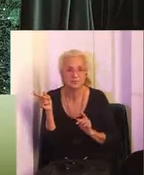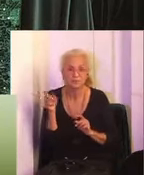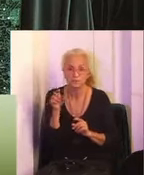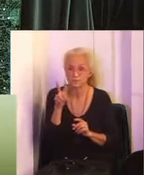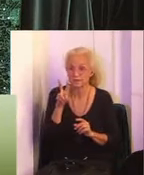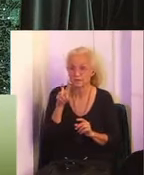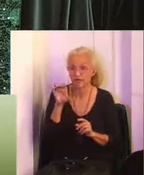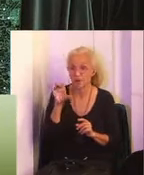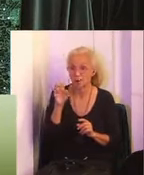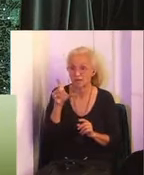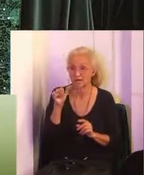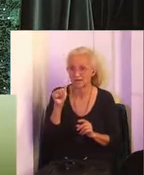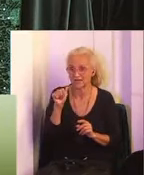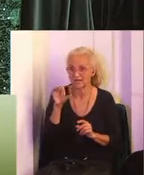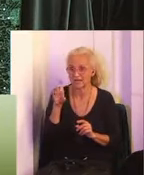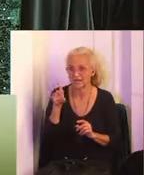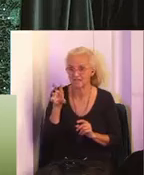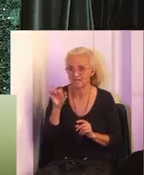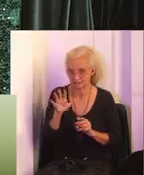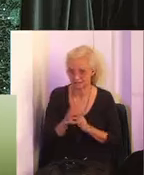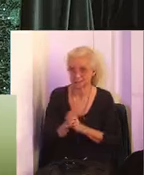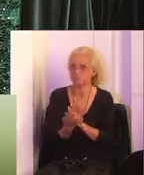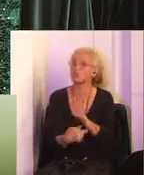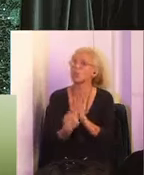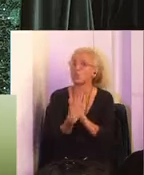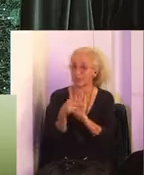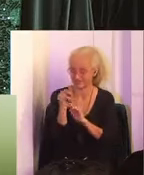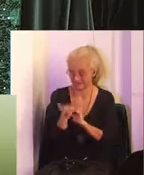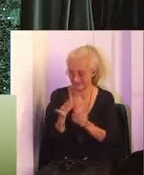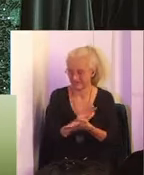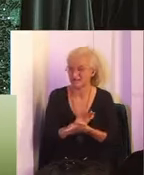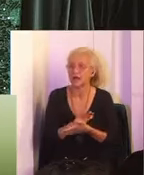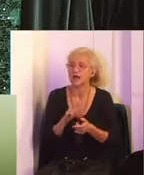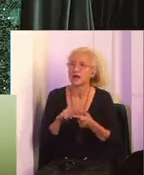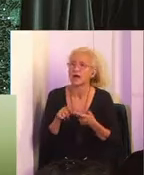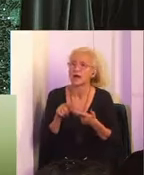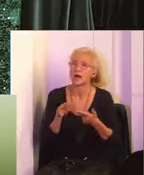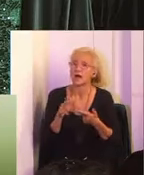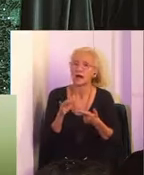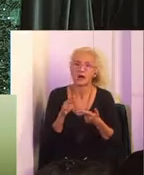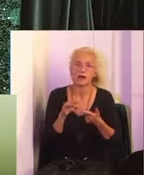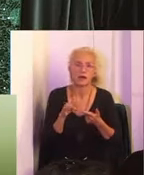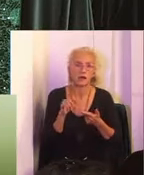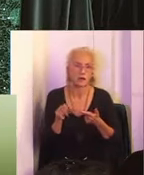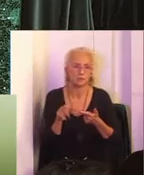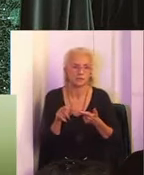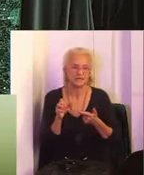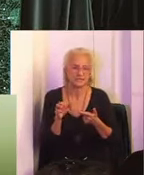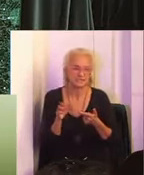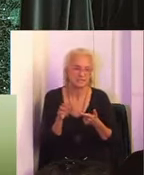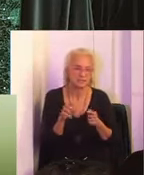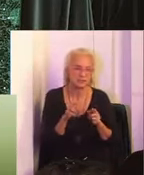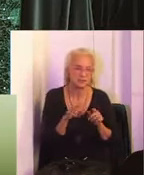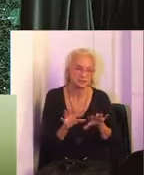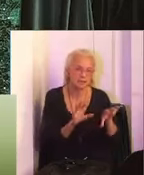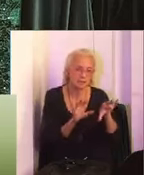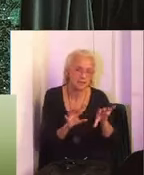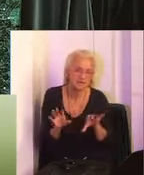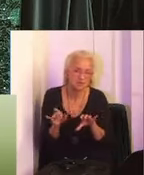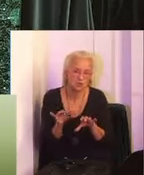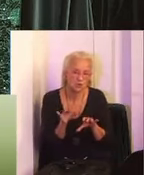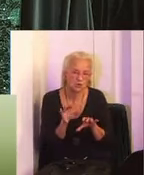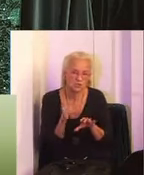Viola Davis. She was the lead. And then but the antics. There